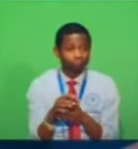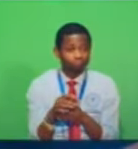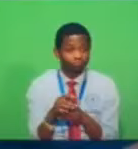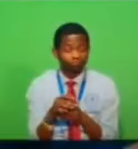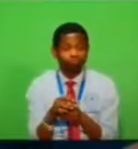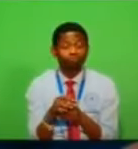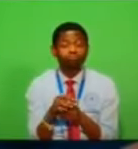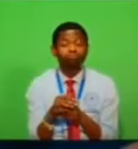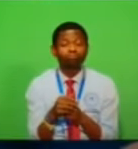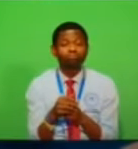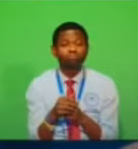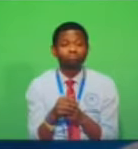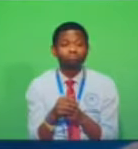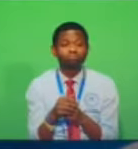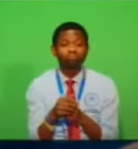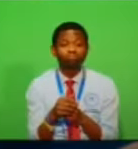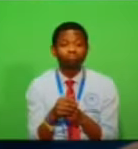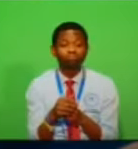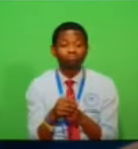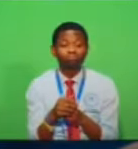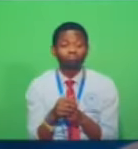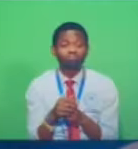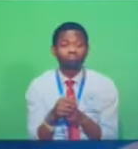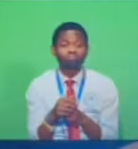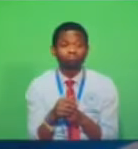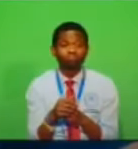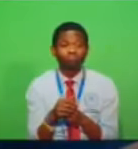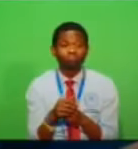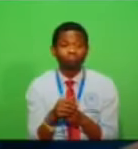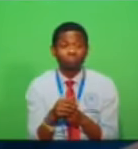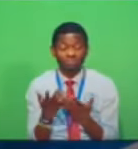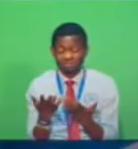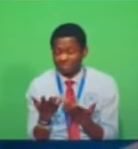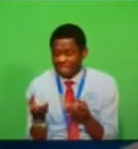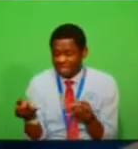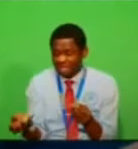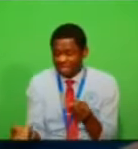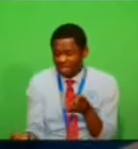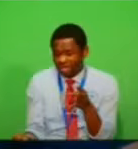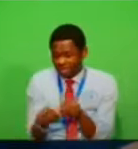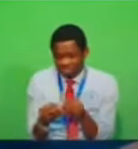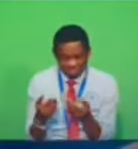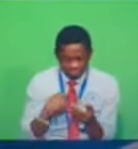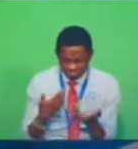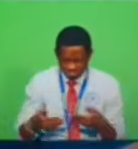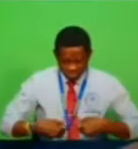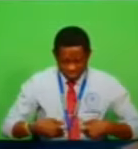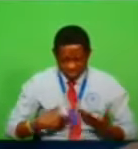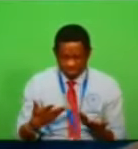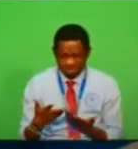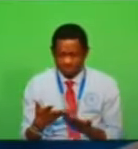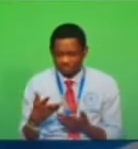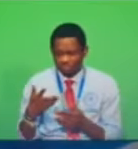fathers honored us by placing us in the role of a vice chancellor, which is something that I cherish so much. So I give